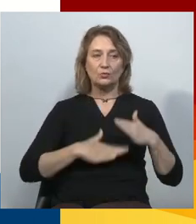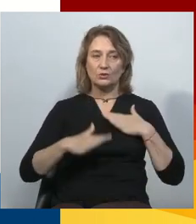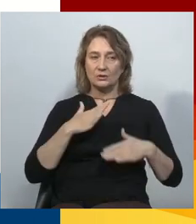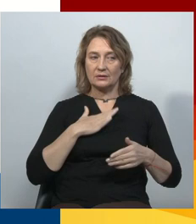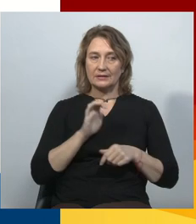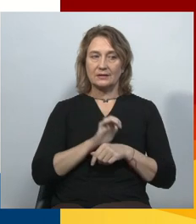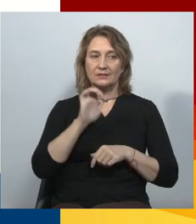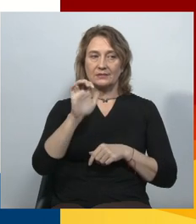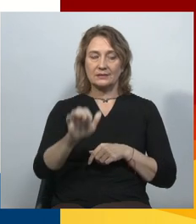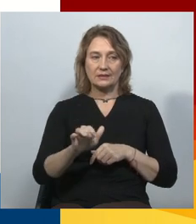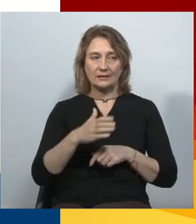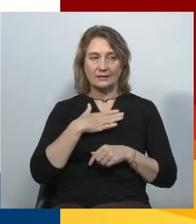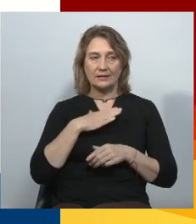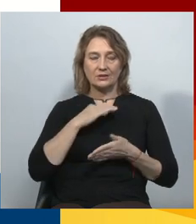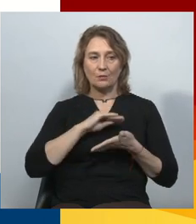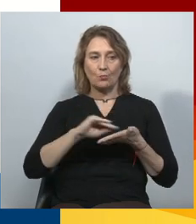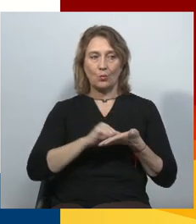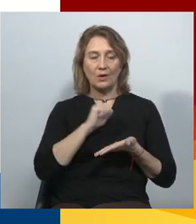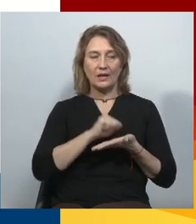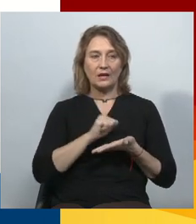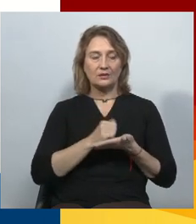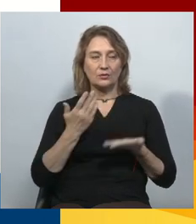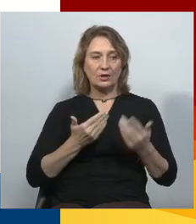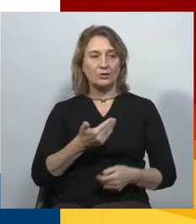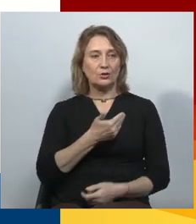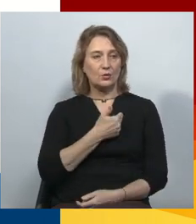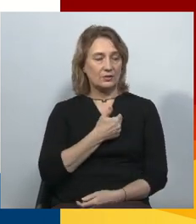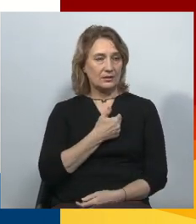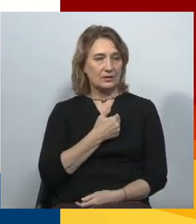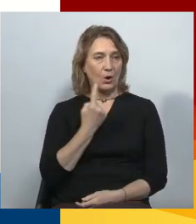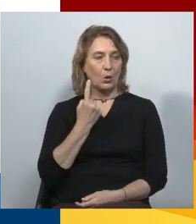be very happy to send you a link to these publications if you wish so.